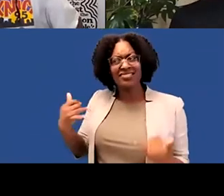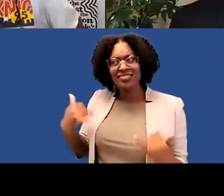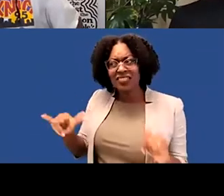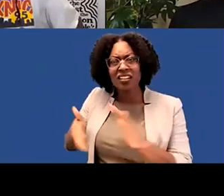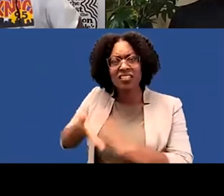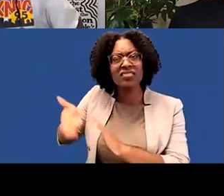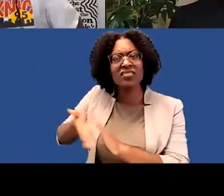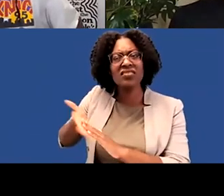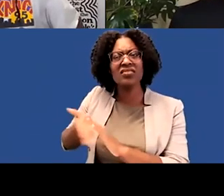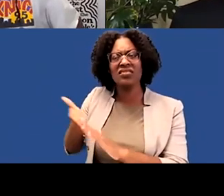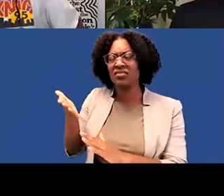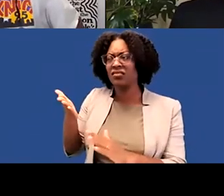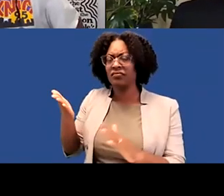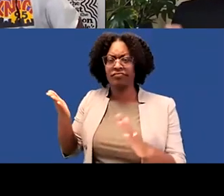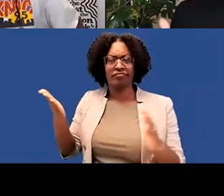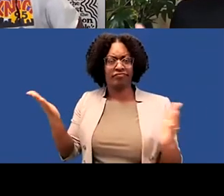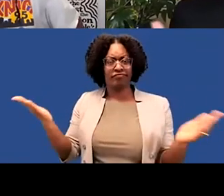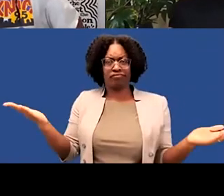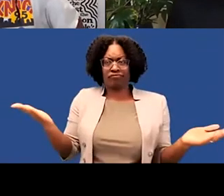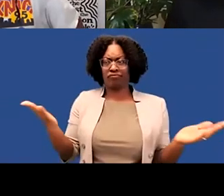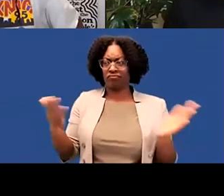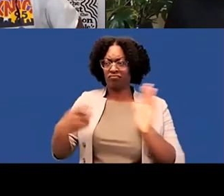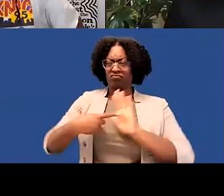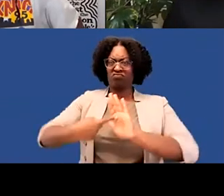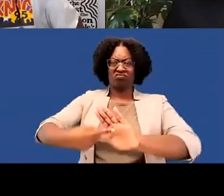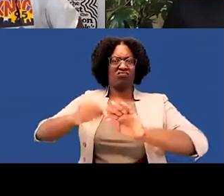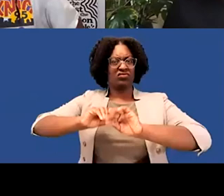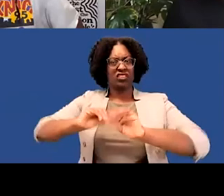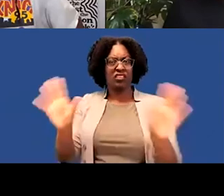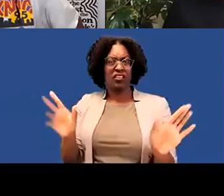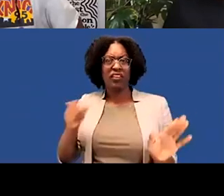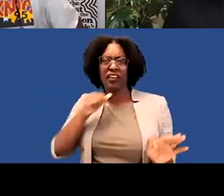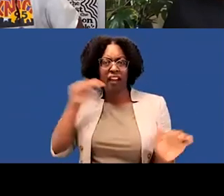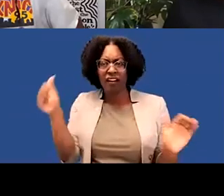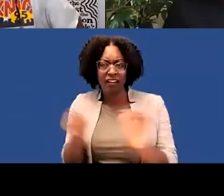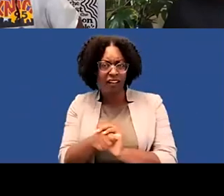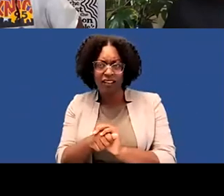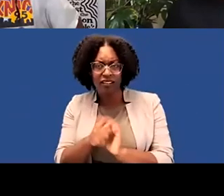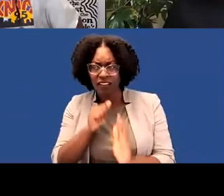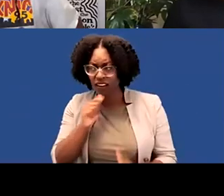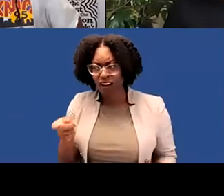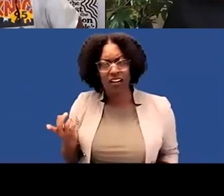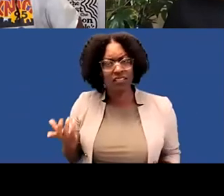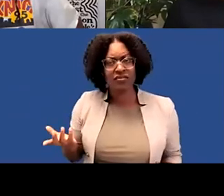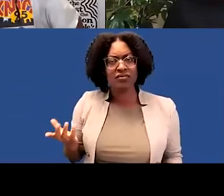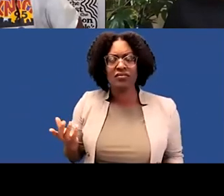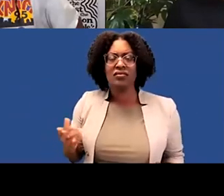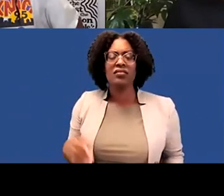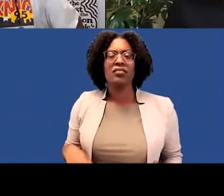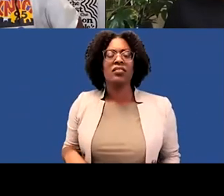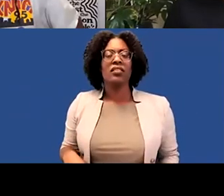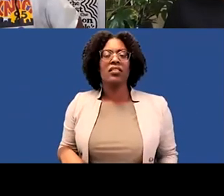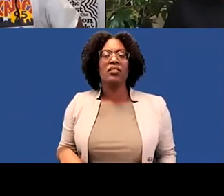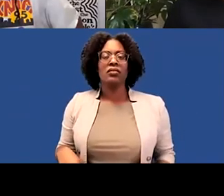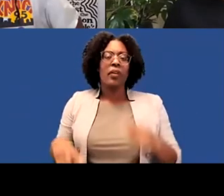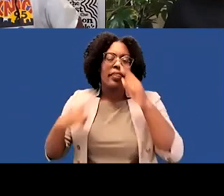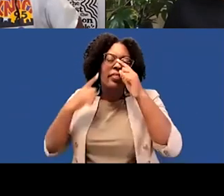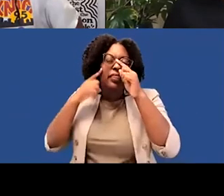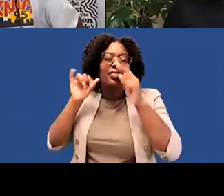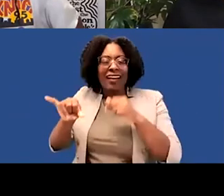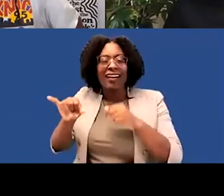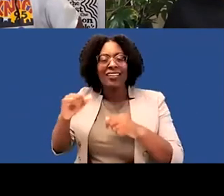flagrant than ever before. You know, there's just so much going on, and I think that's where the care comes